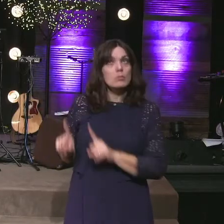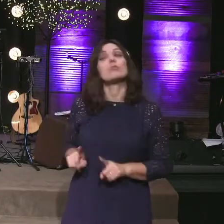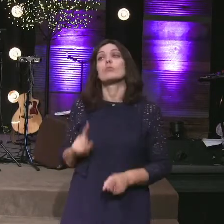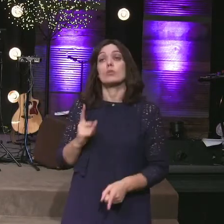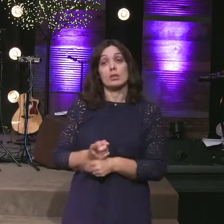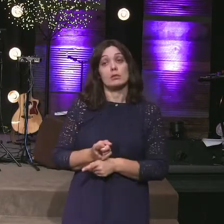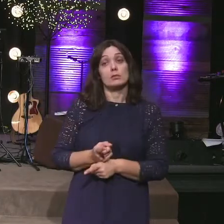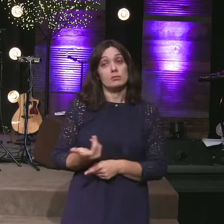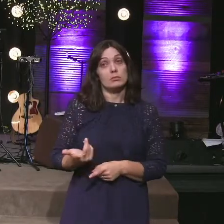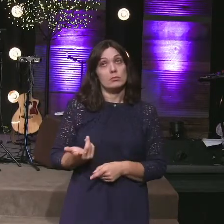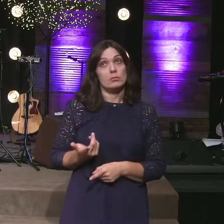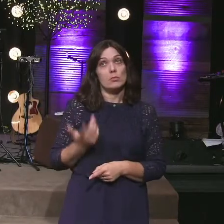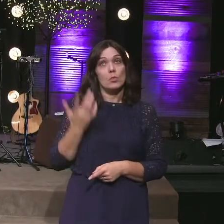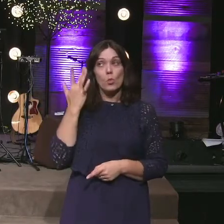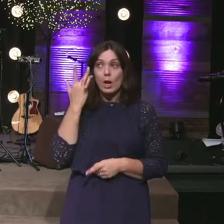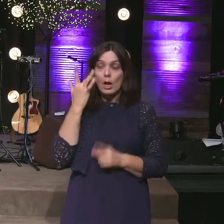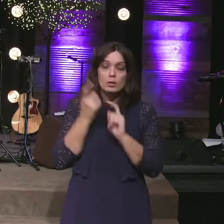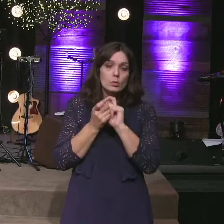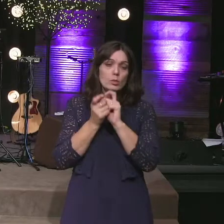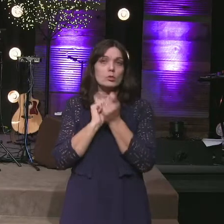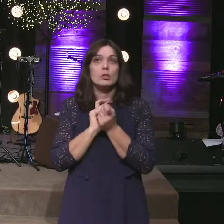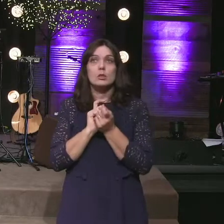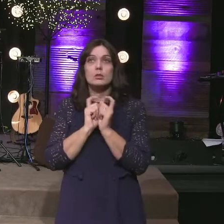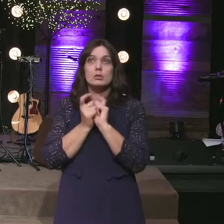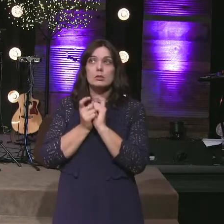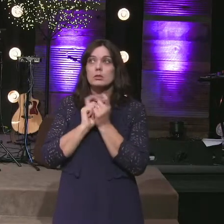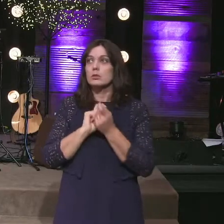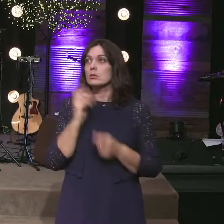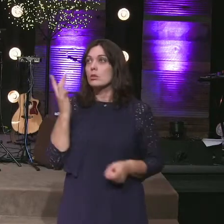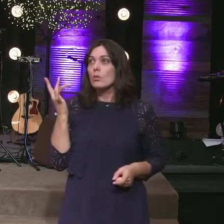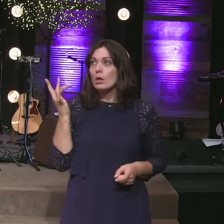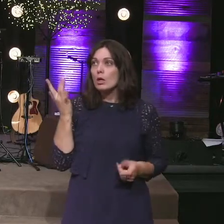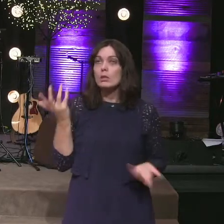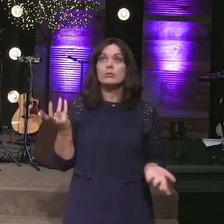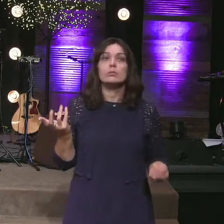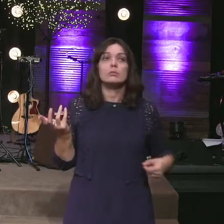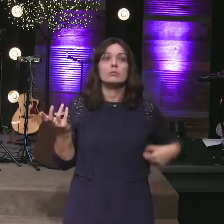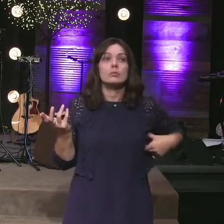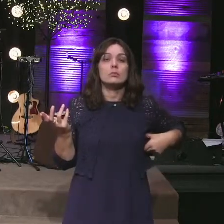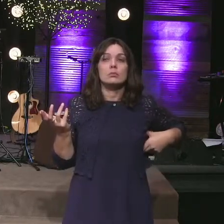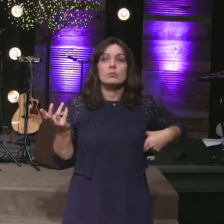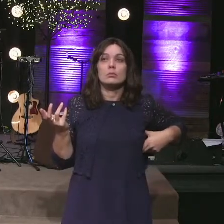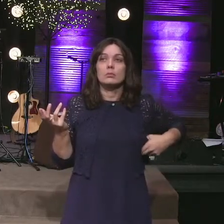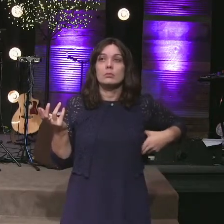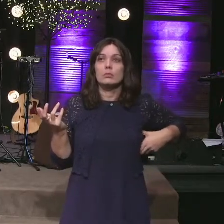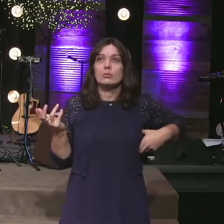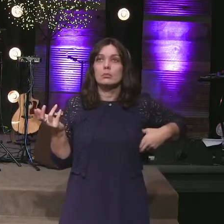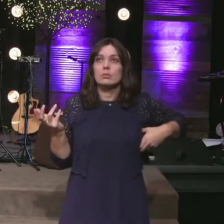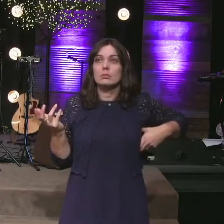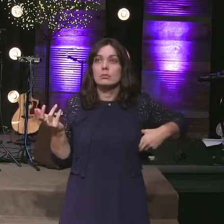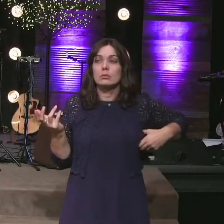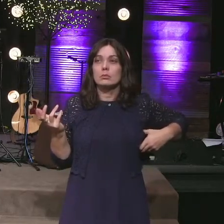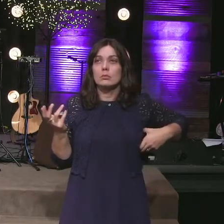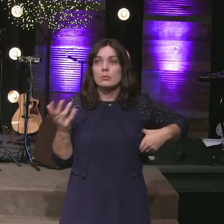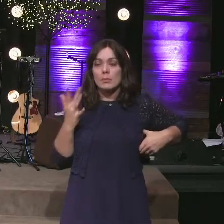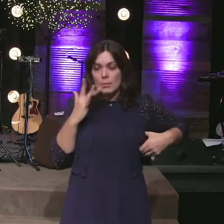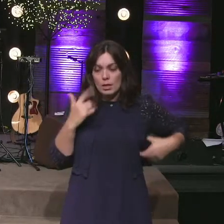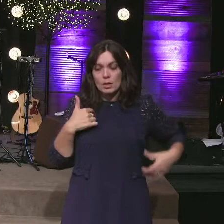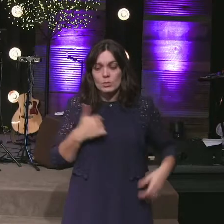Why should we adjust, pivot, innovate, change? Why should we do any of those things? Because we're the